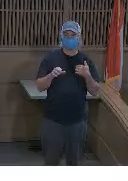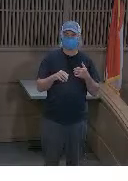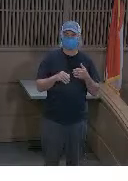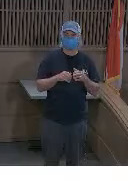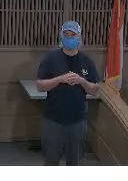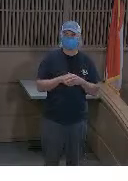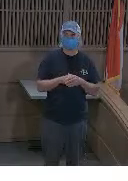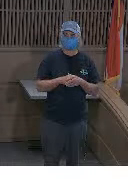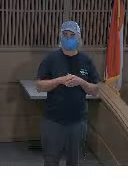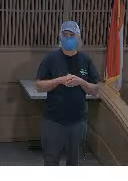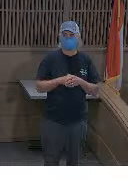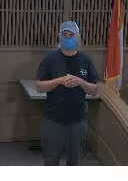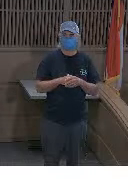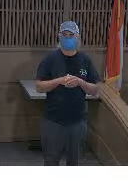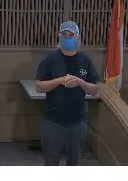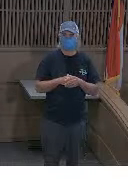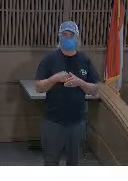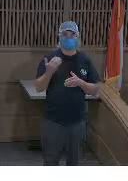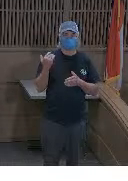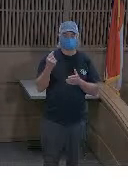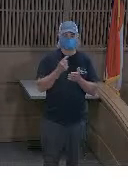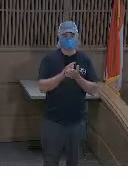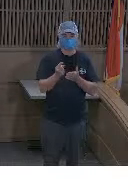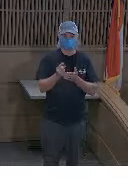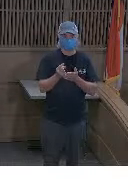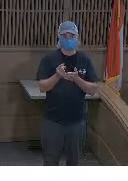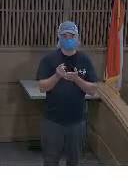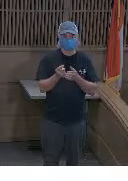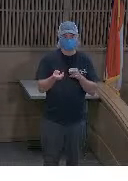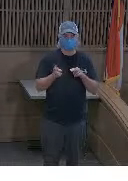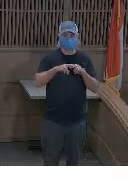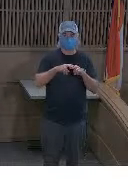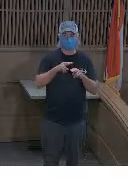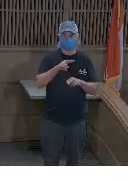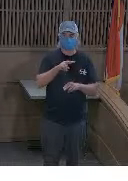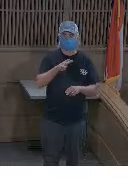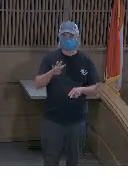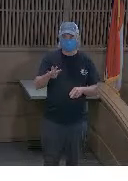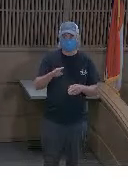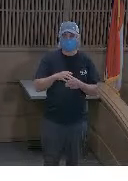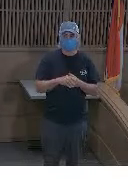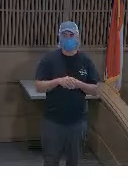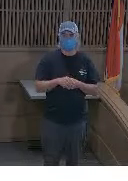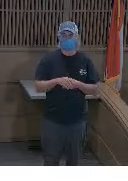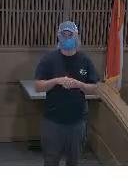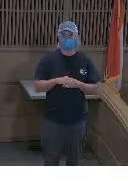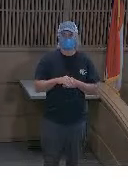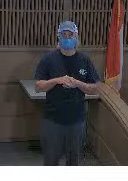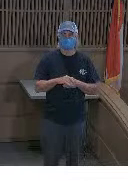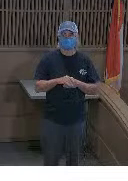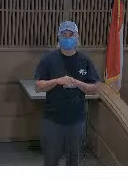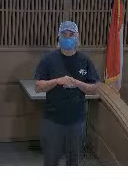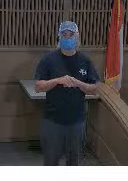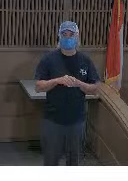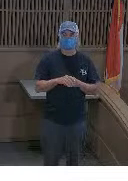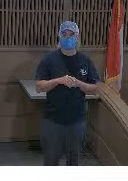24 more than from the last press conference that we had before. We had 281. Now we at 305 as of